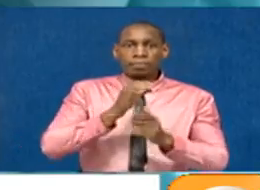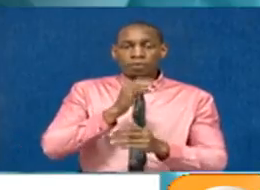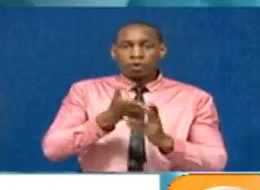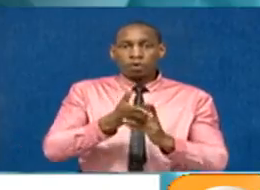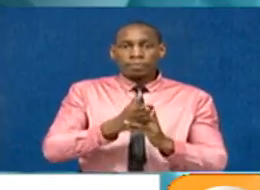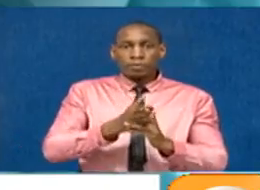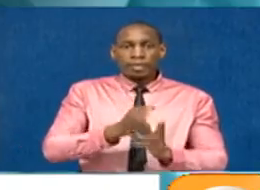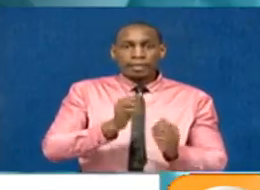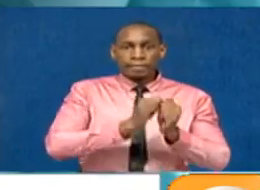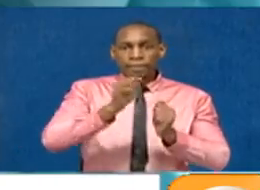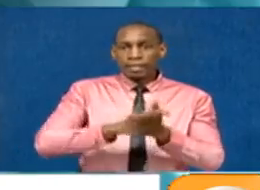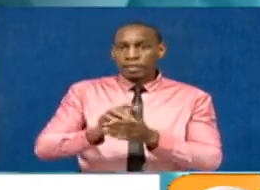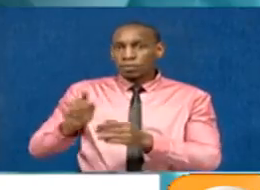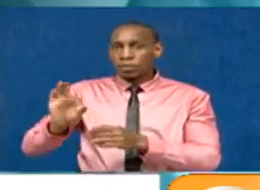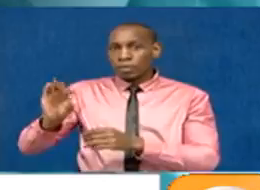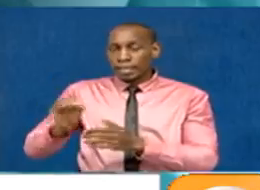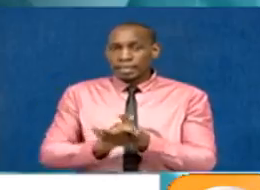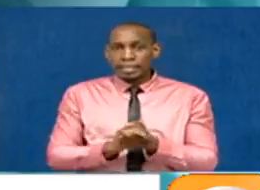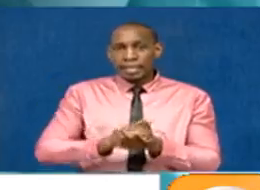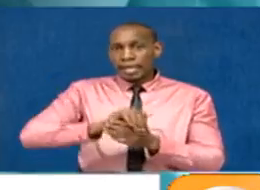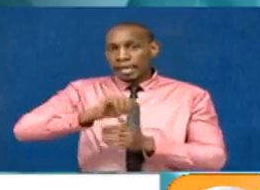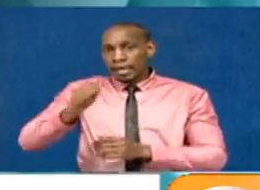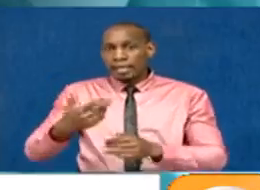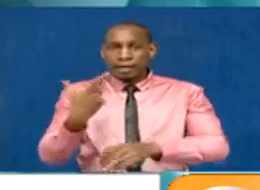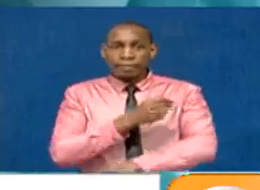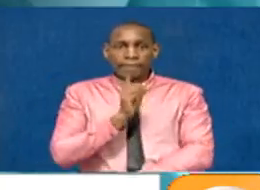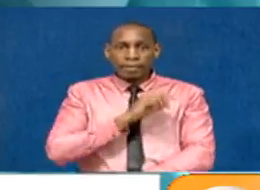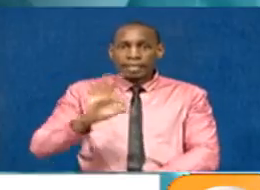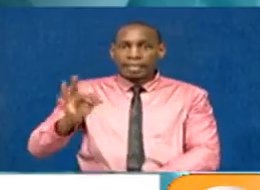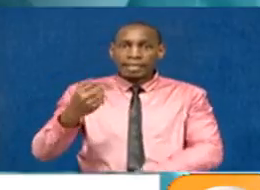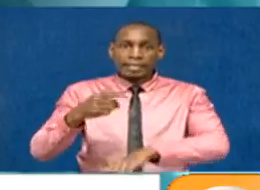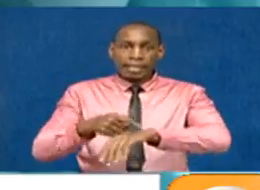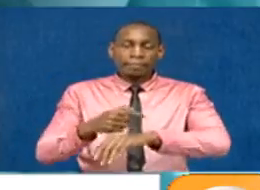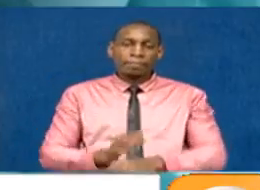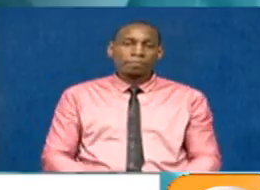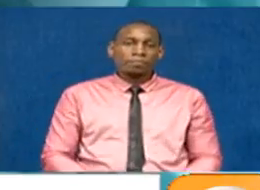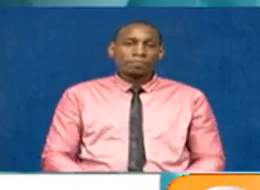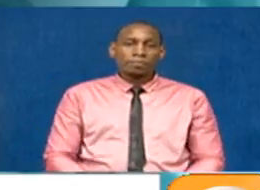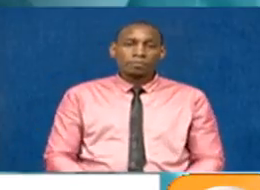18 years, while 13,218 are booster doses.